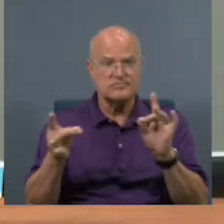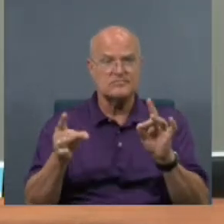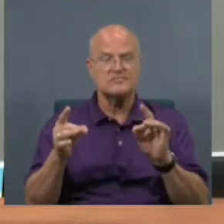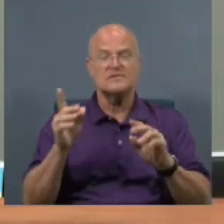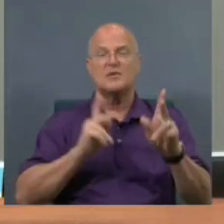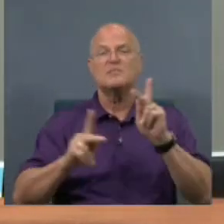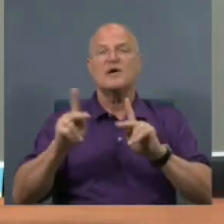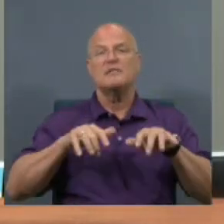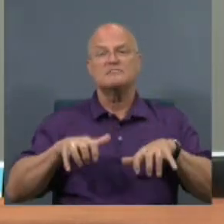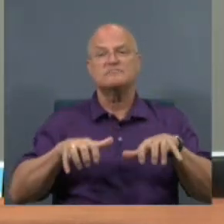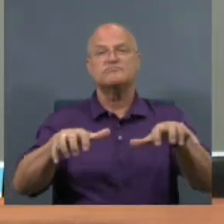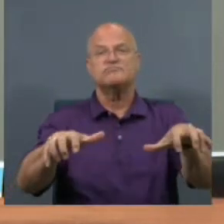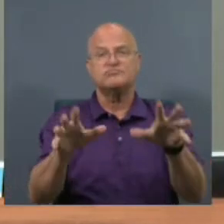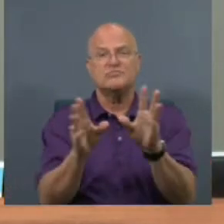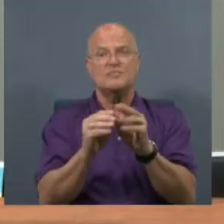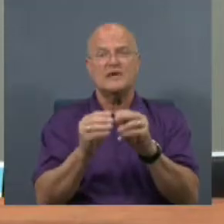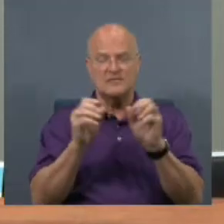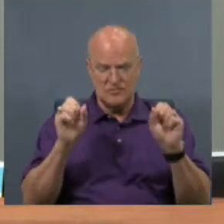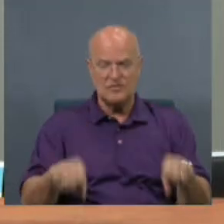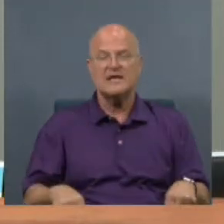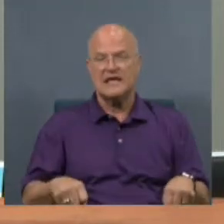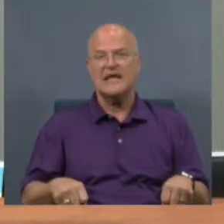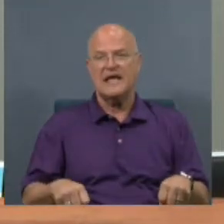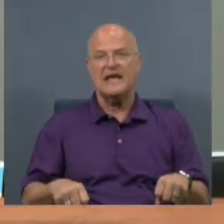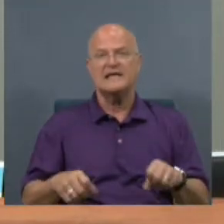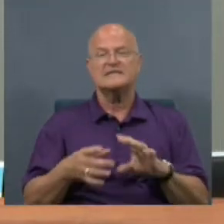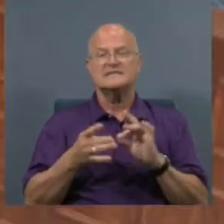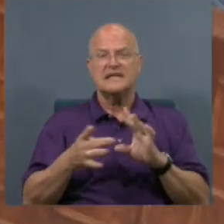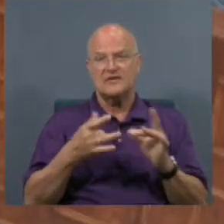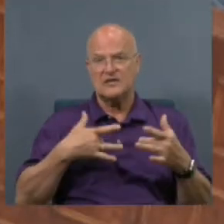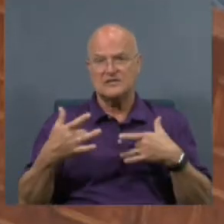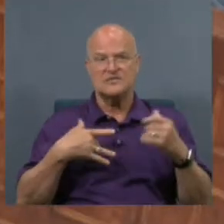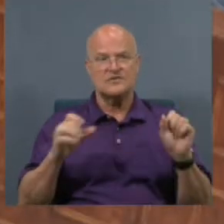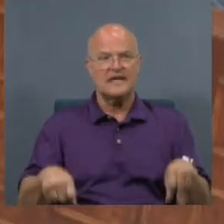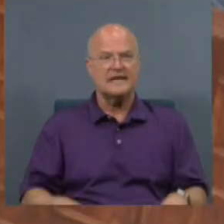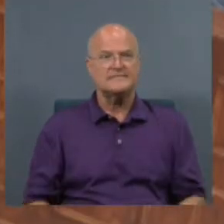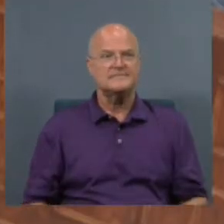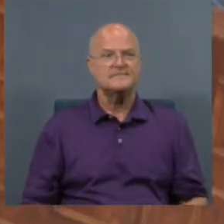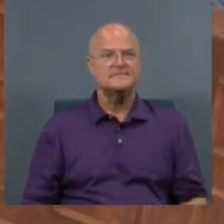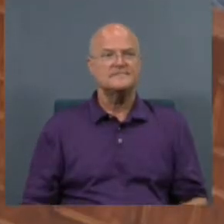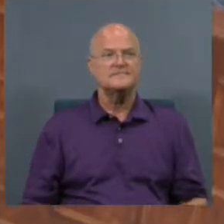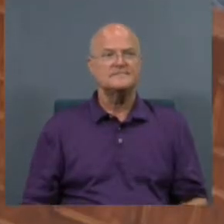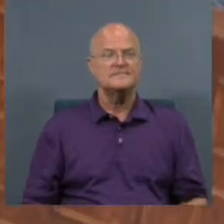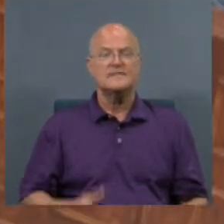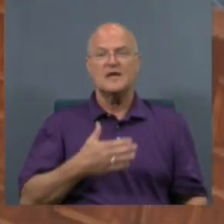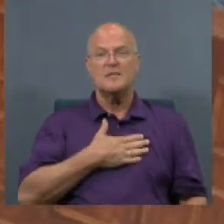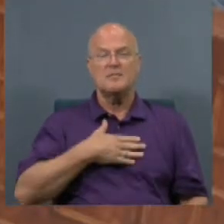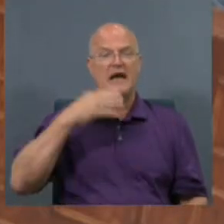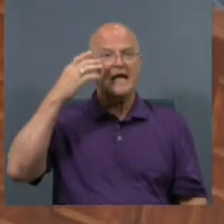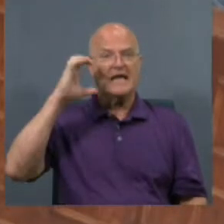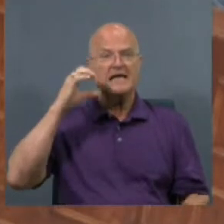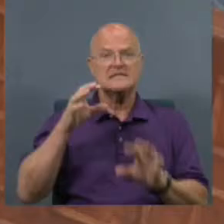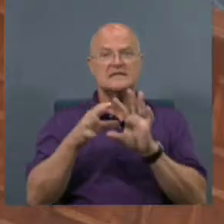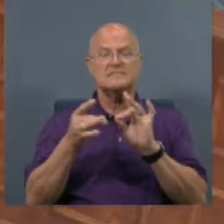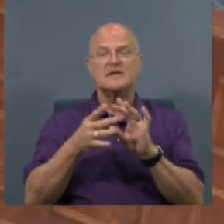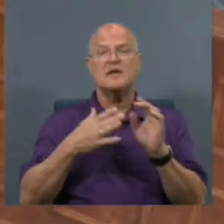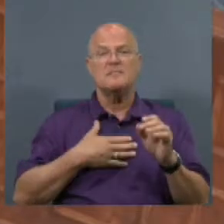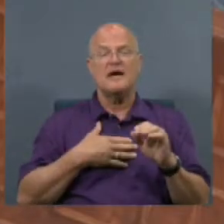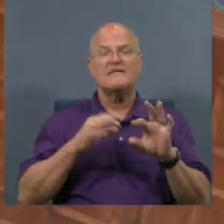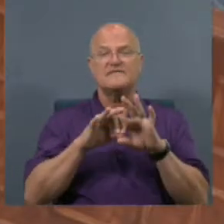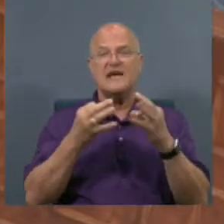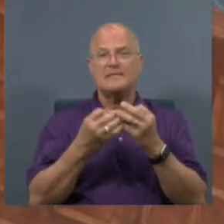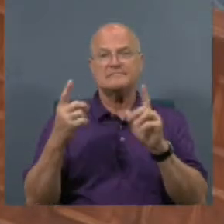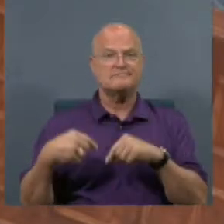public, a meeting here, you can definitely, state your concerns. Okay, so as my cousin mentioned, my family has been